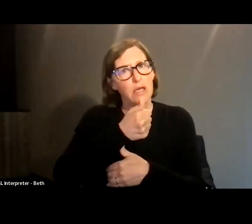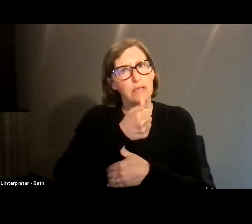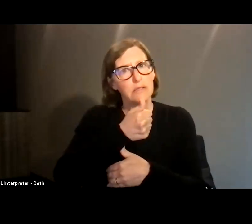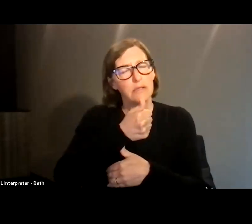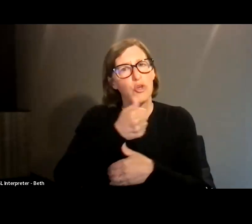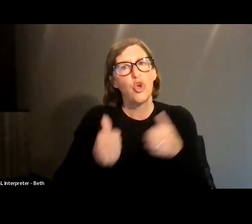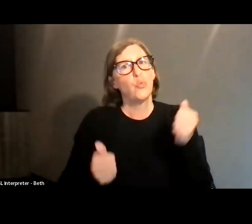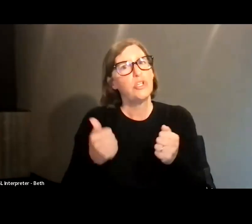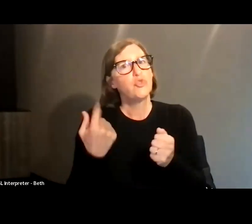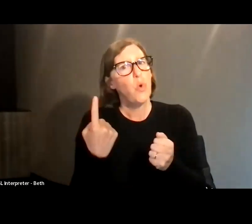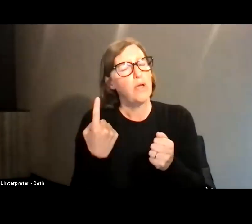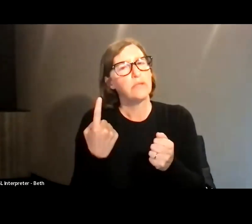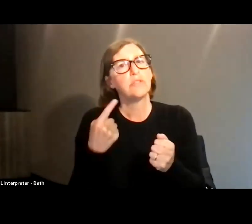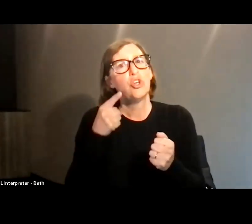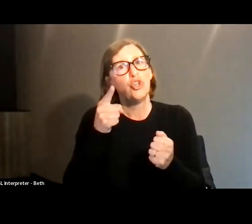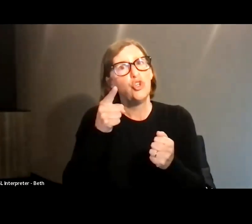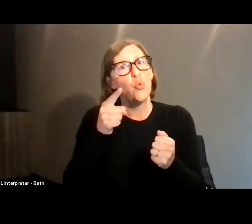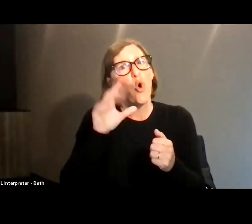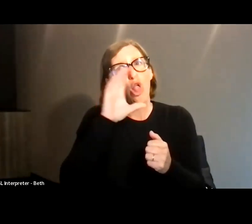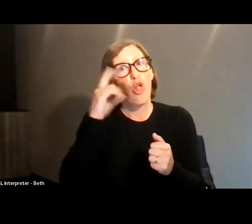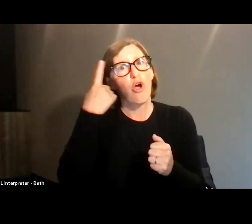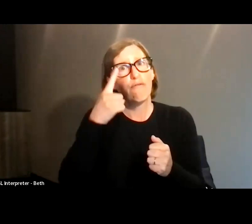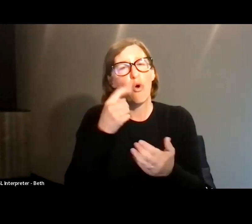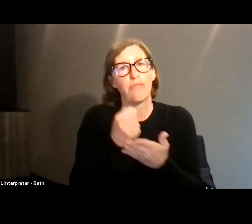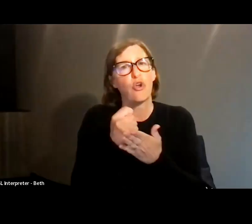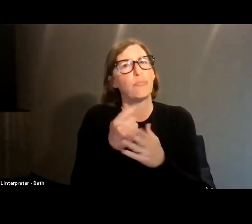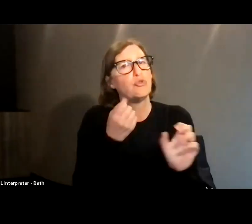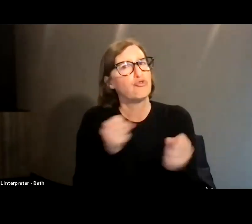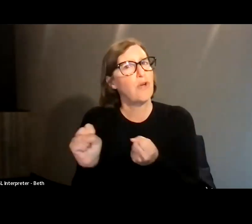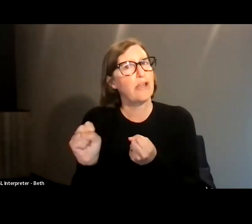will pursue therapeutic strategies for?